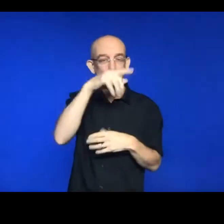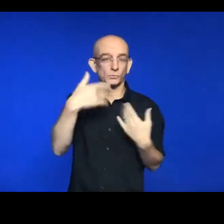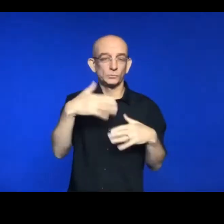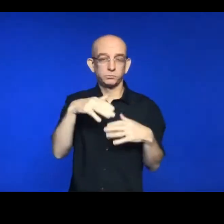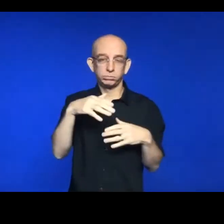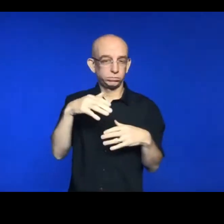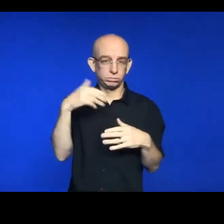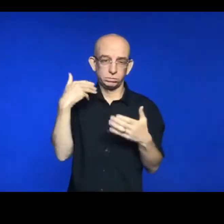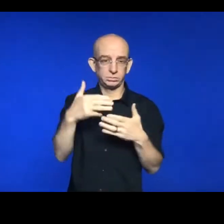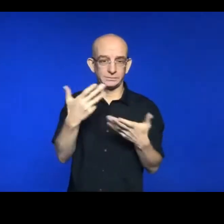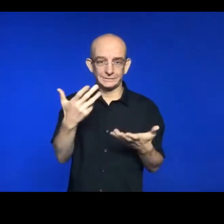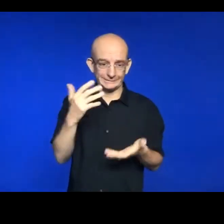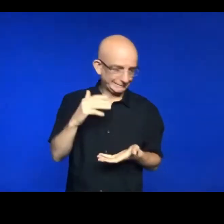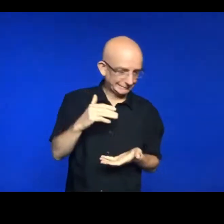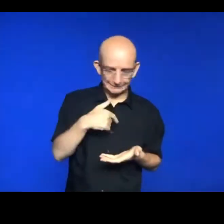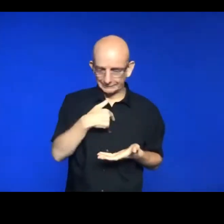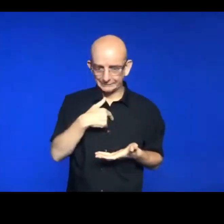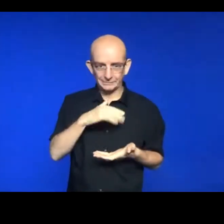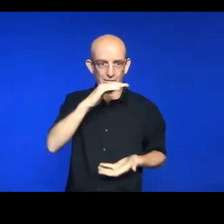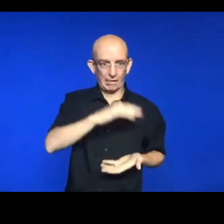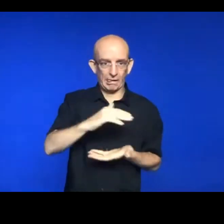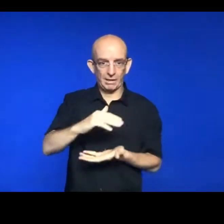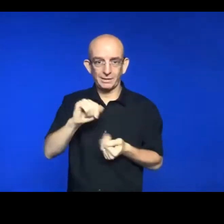example, ventilators. What